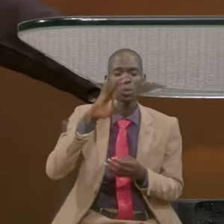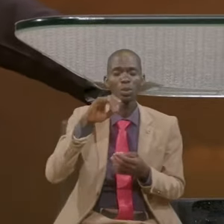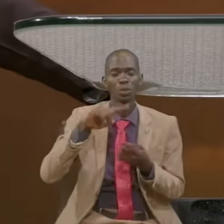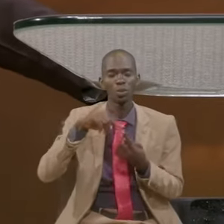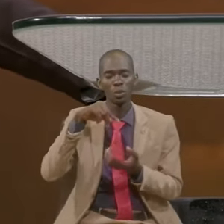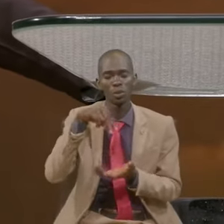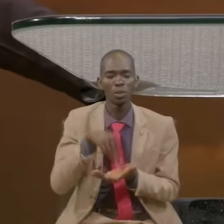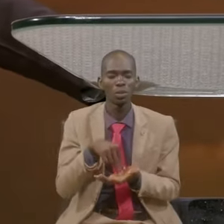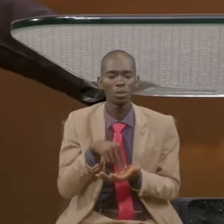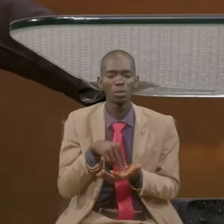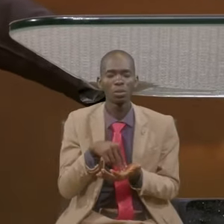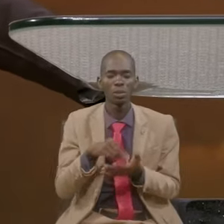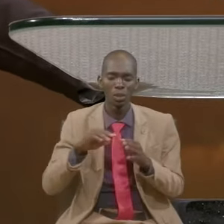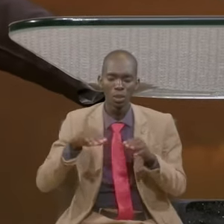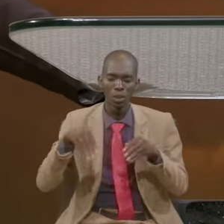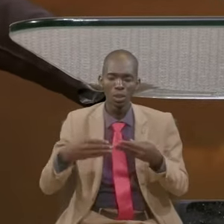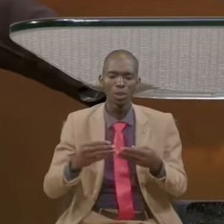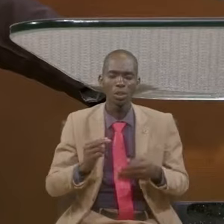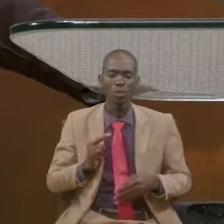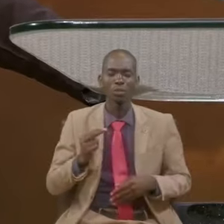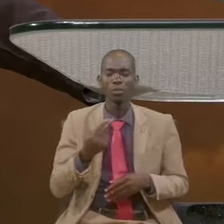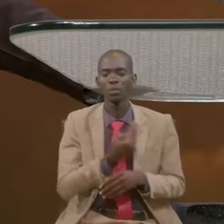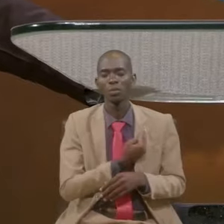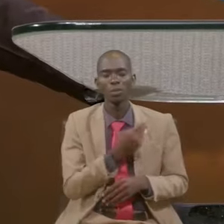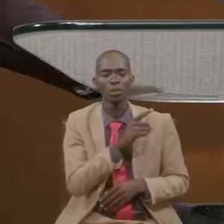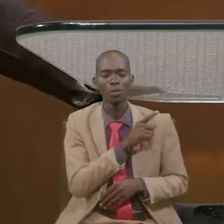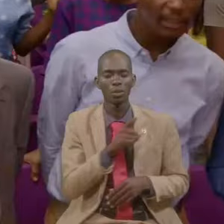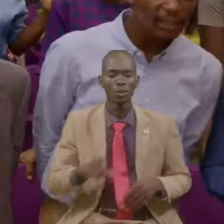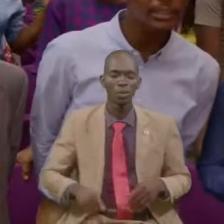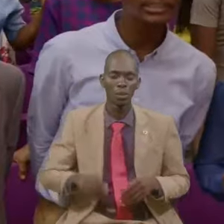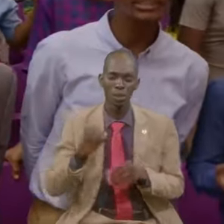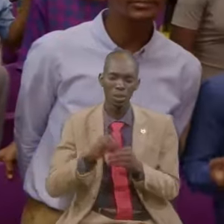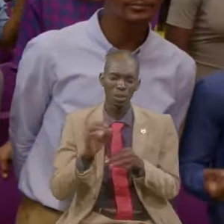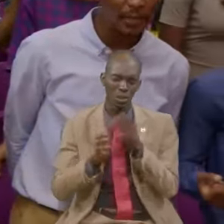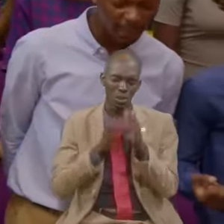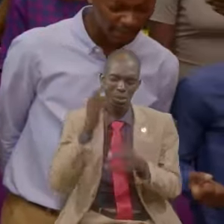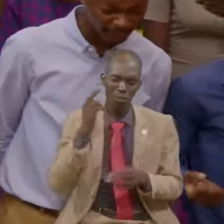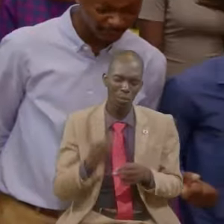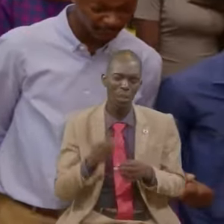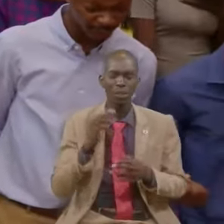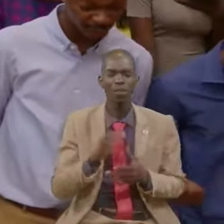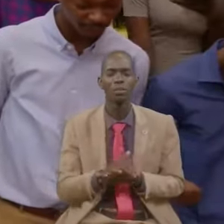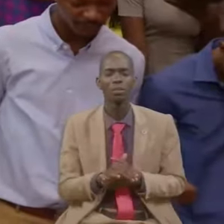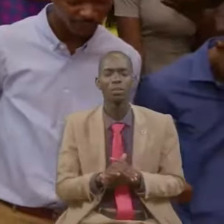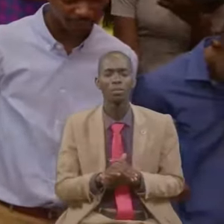stand. Give us, Lord, in Jesus' name.